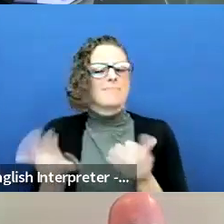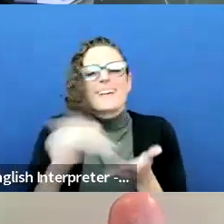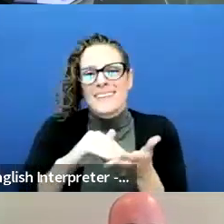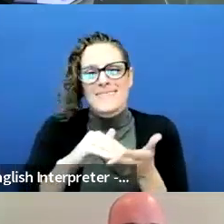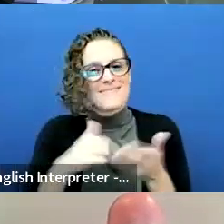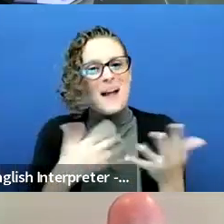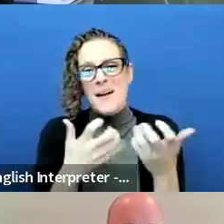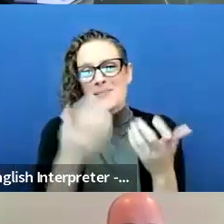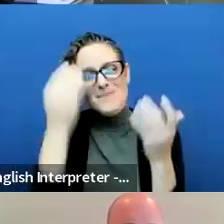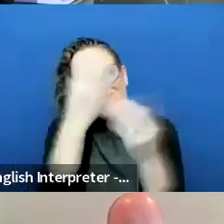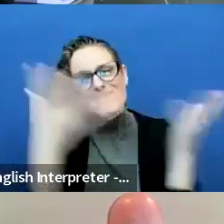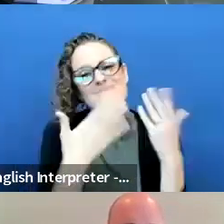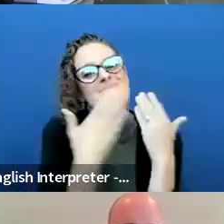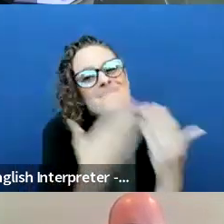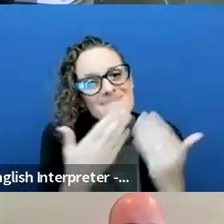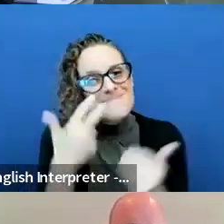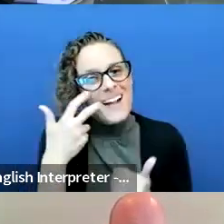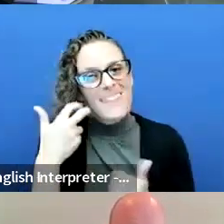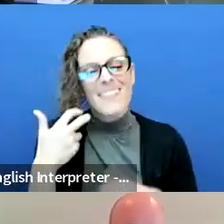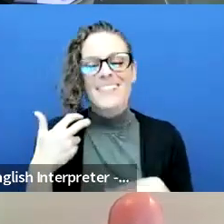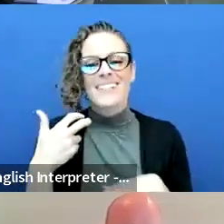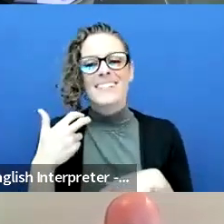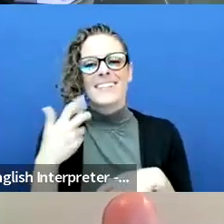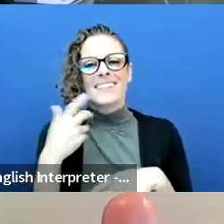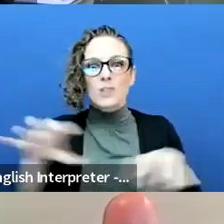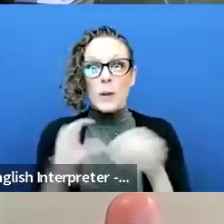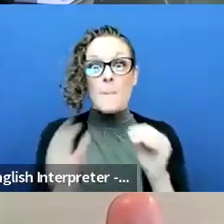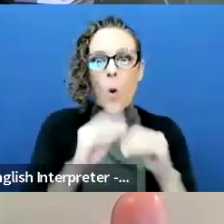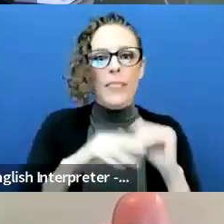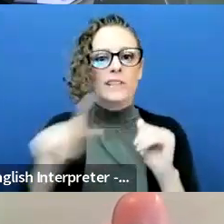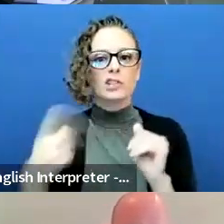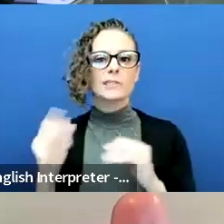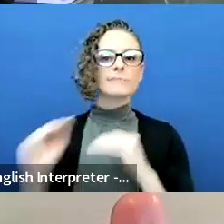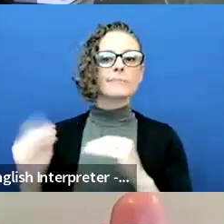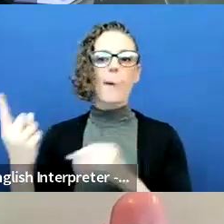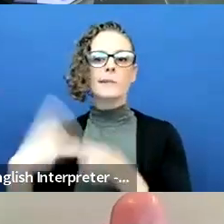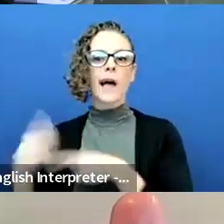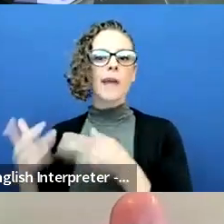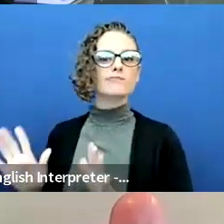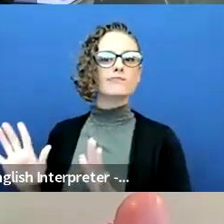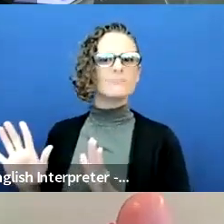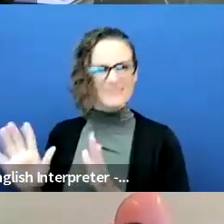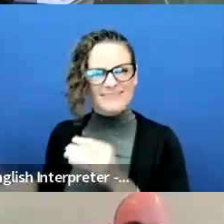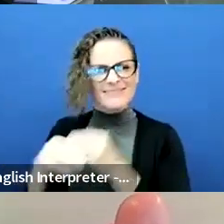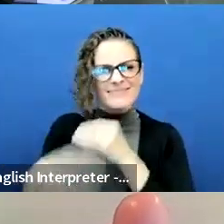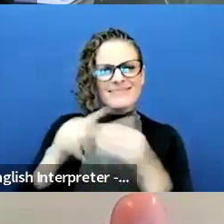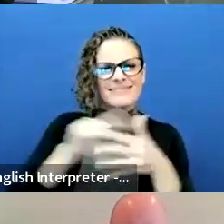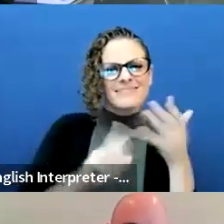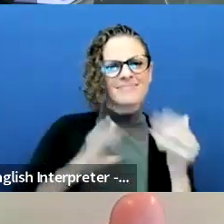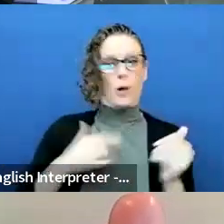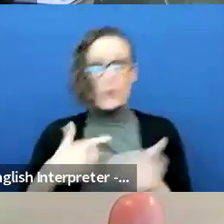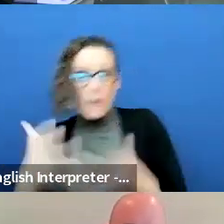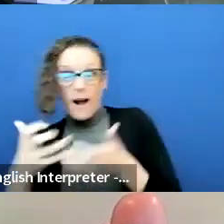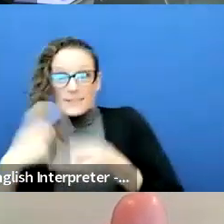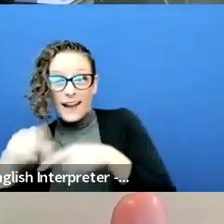want to express our appreciation for you, Michael, doing more than just teaching us helpful sign language, which is also something we